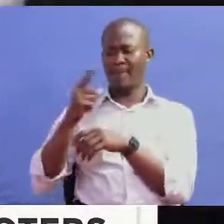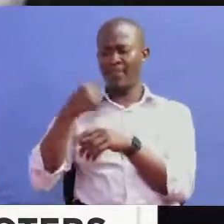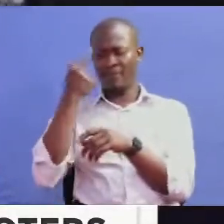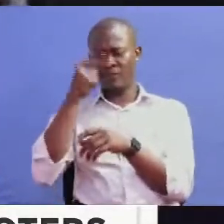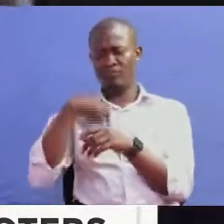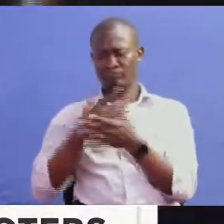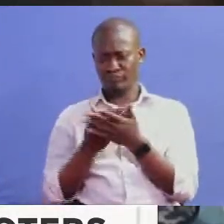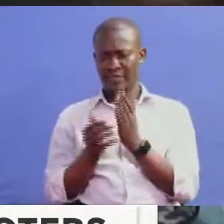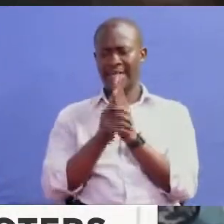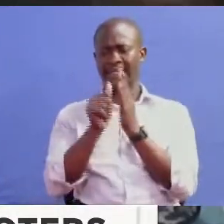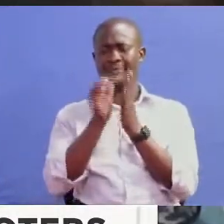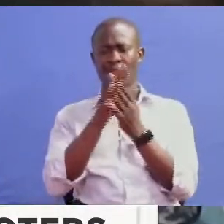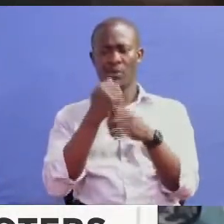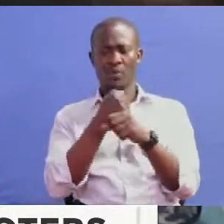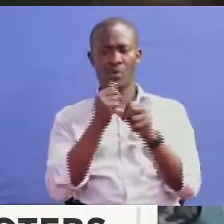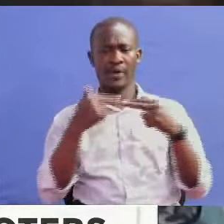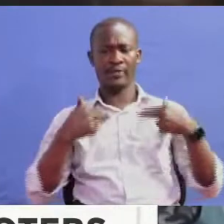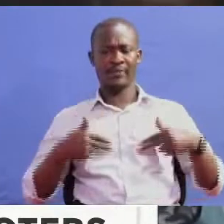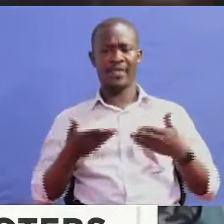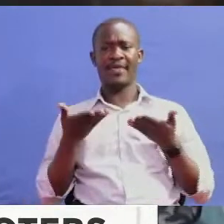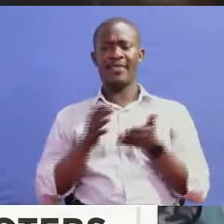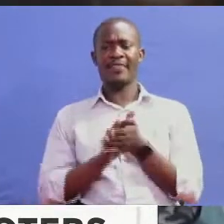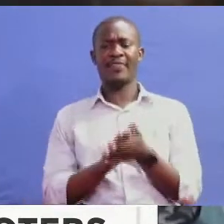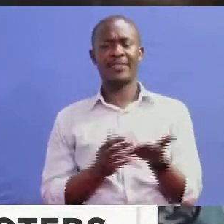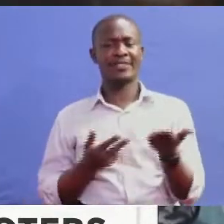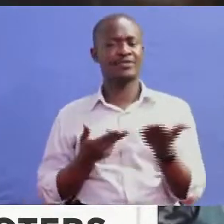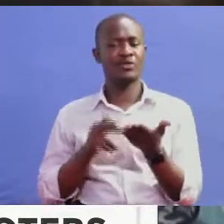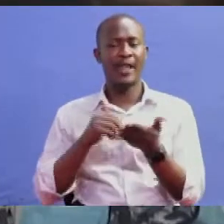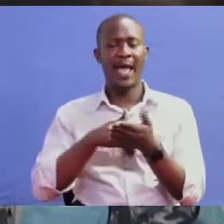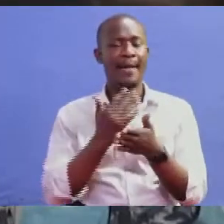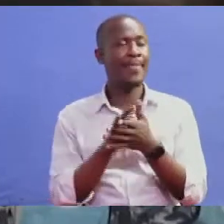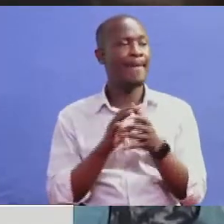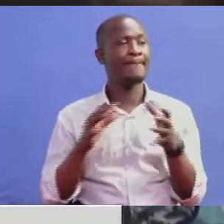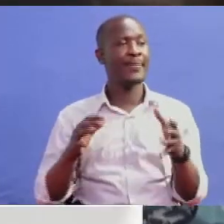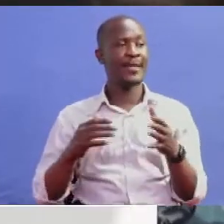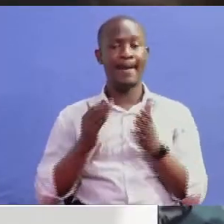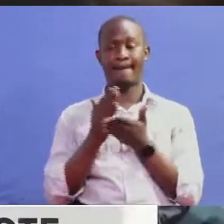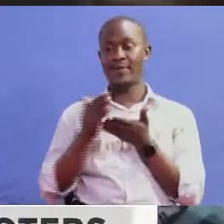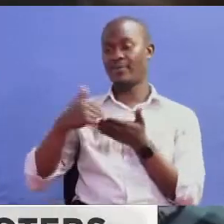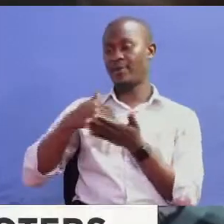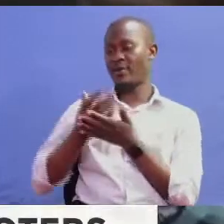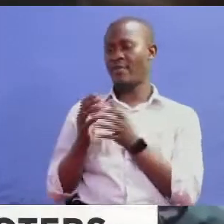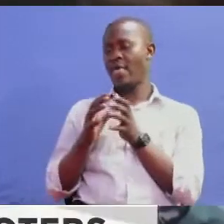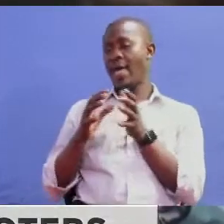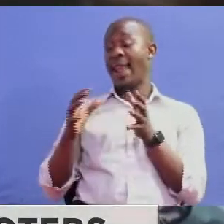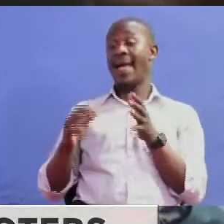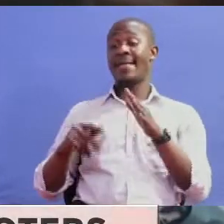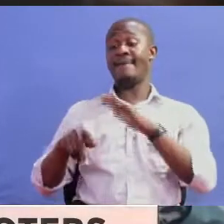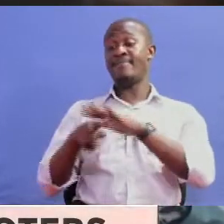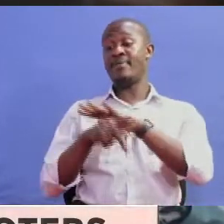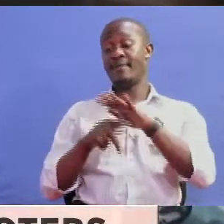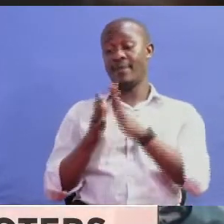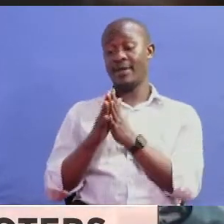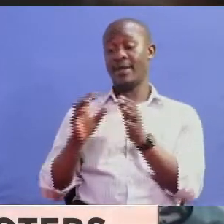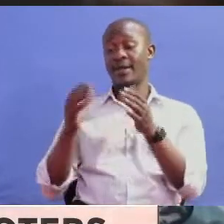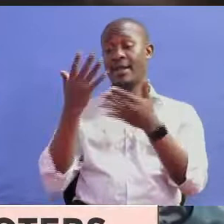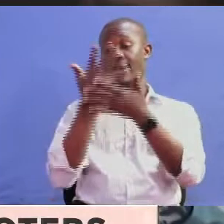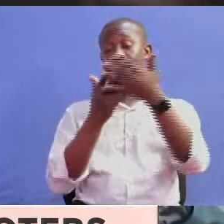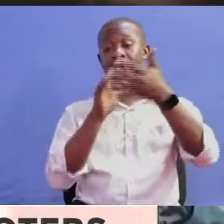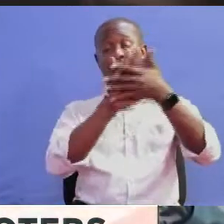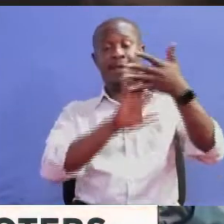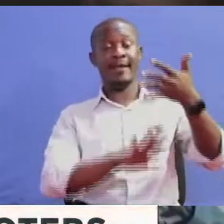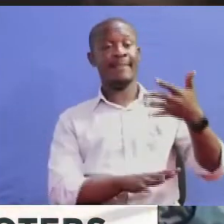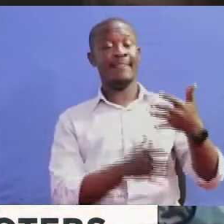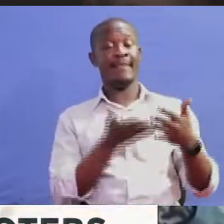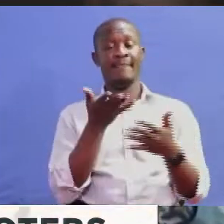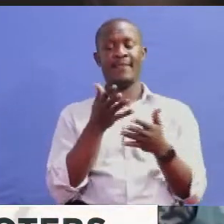health worker. These units are the bigger part of a larger primary care network, PCN.